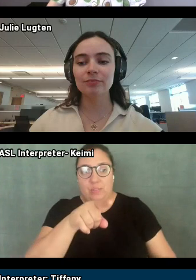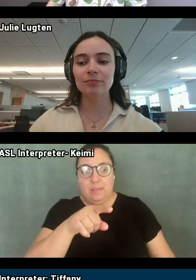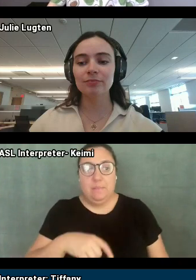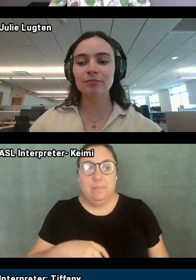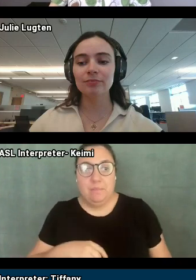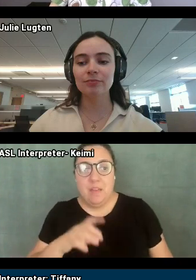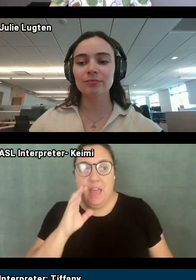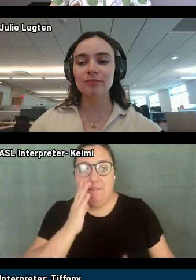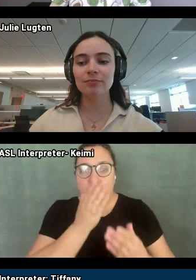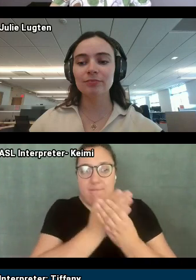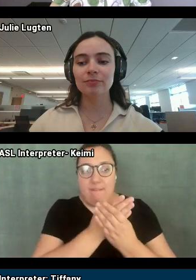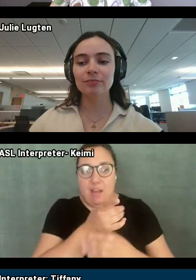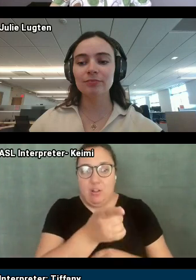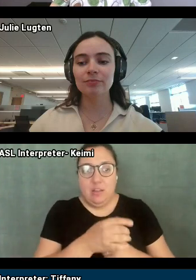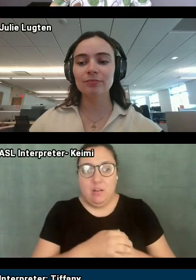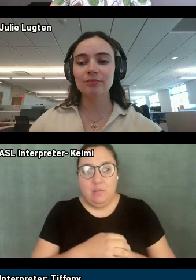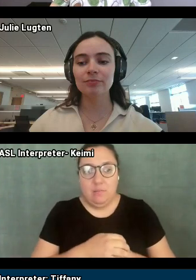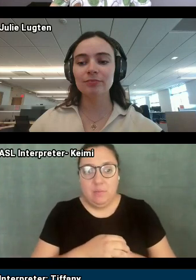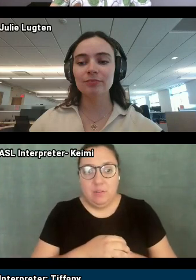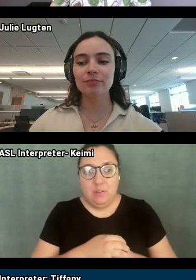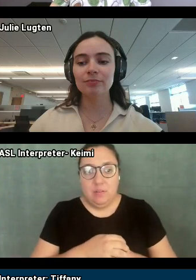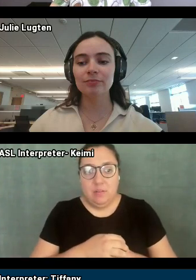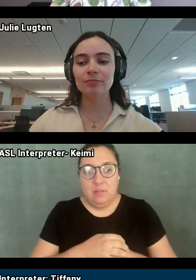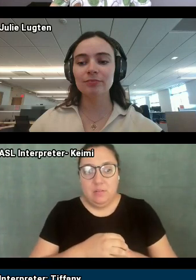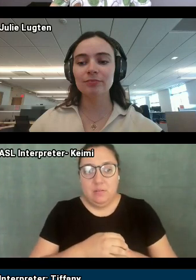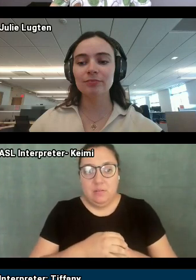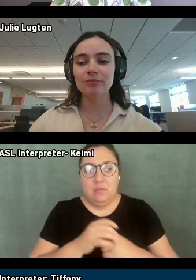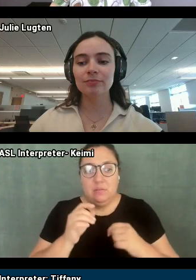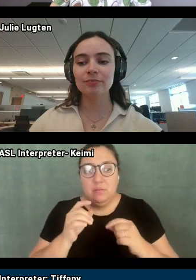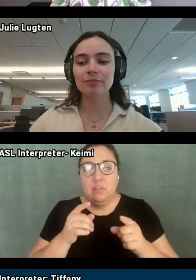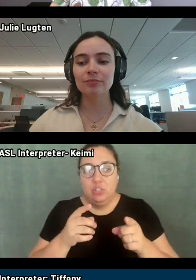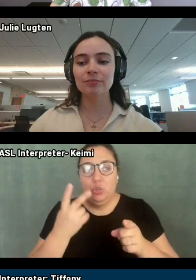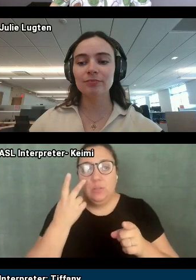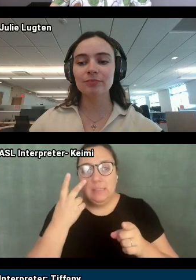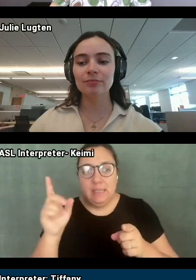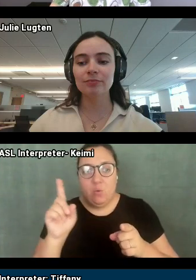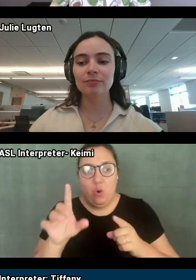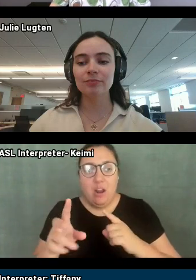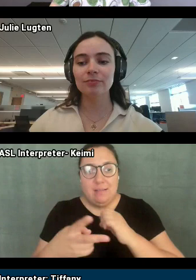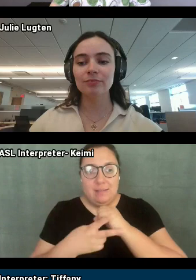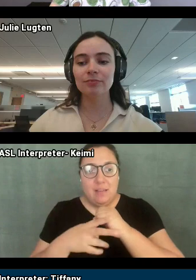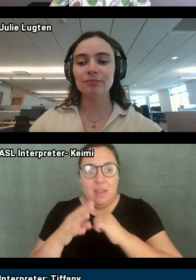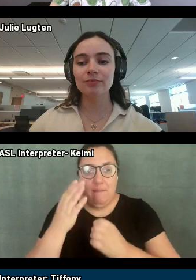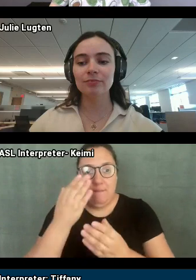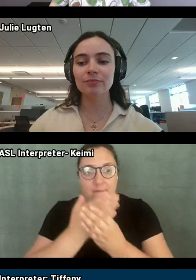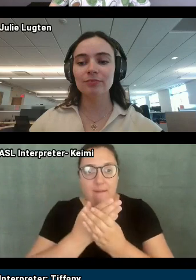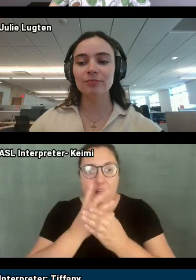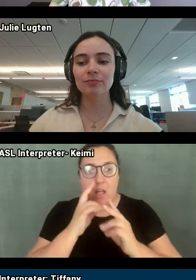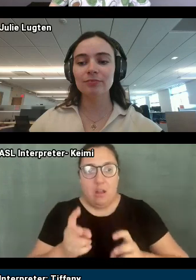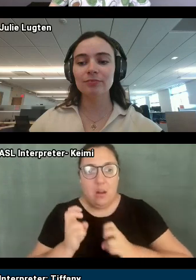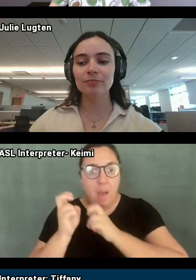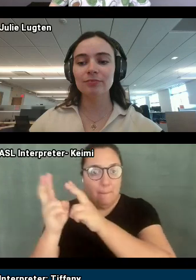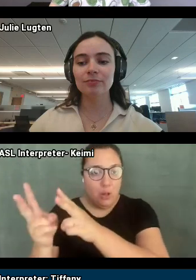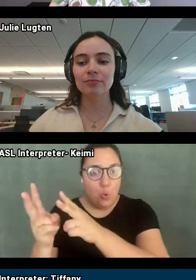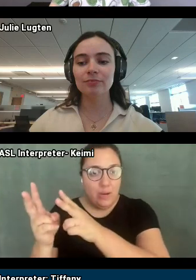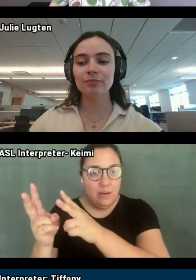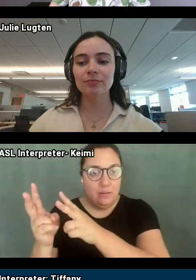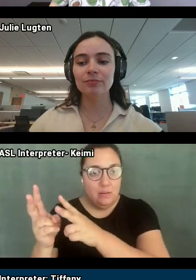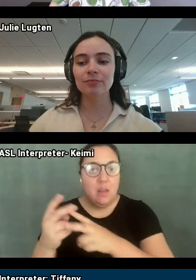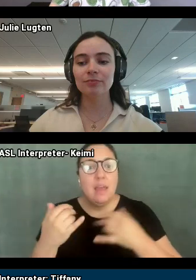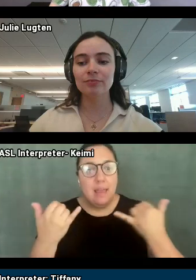just go to my desktop and select where I've saved that file, upload it, and then now